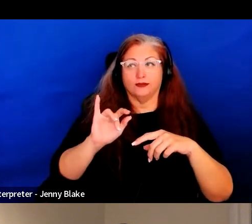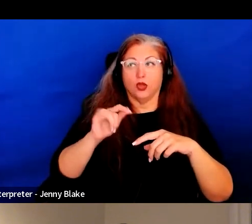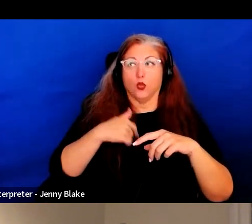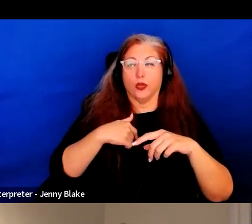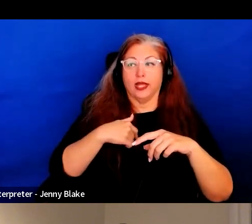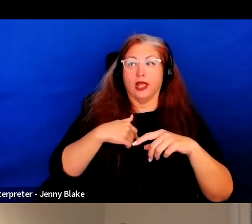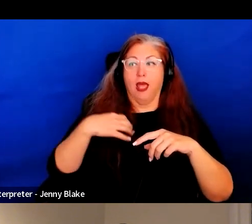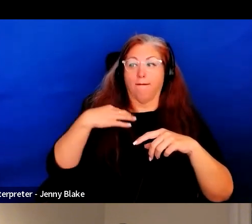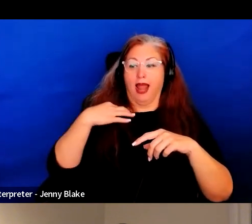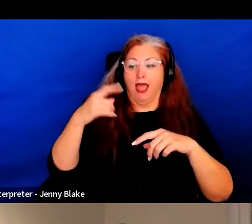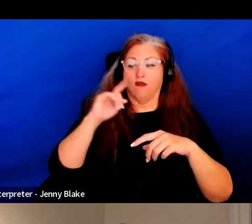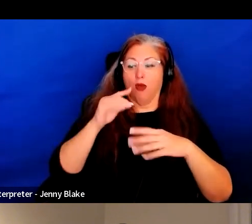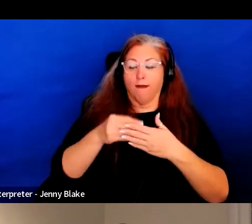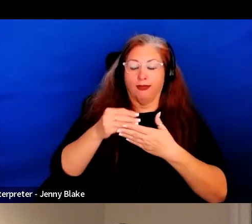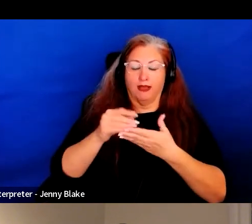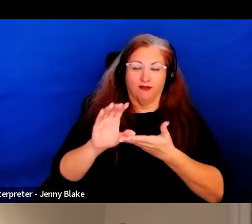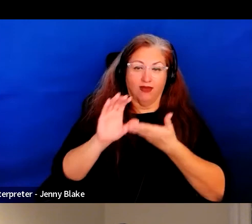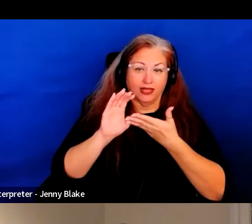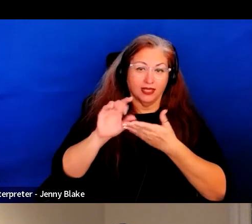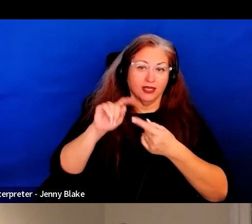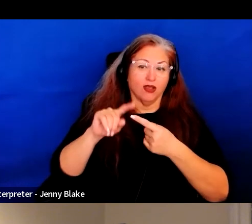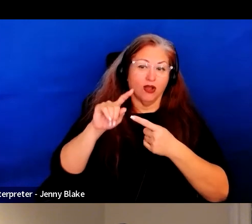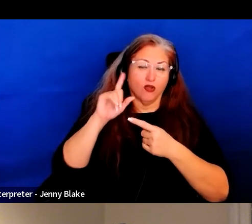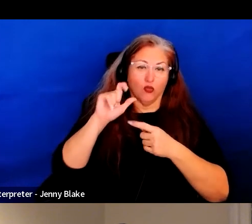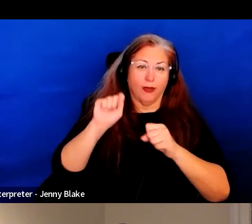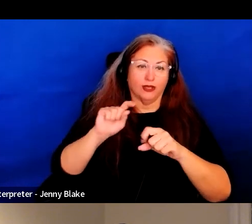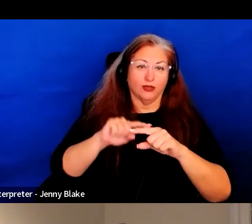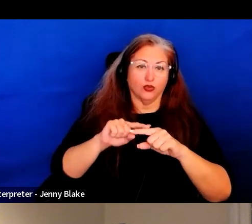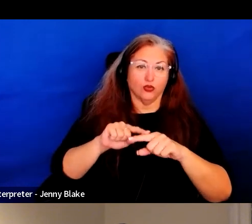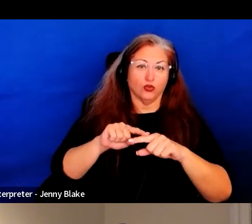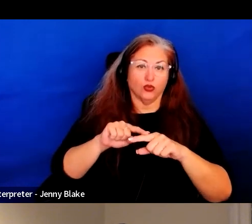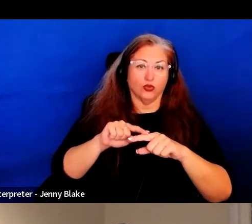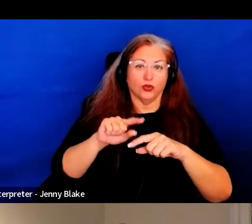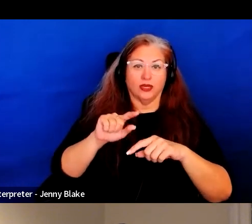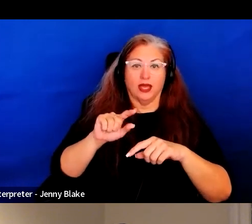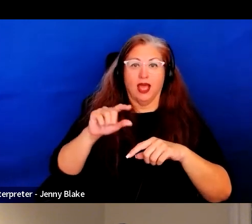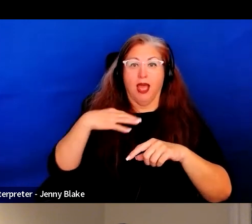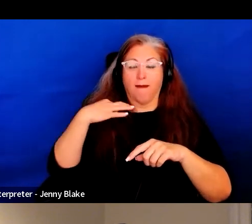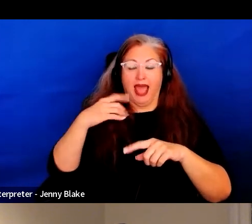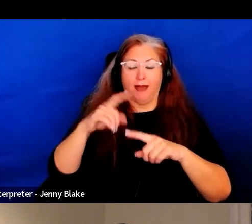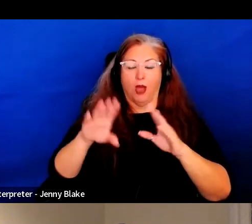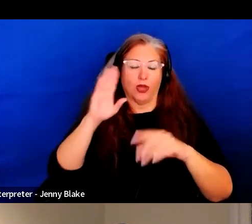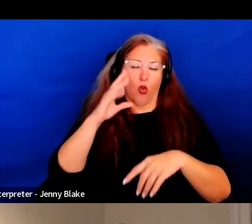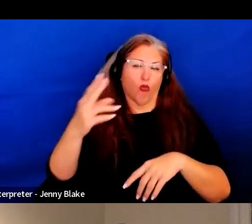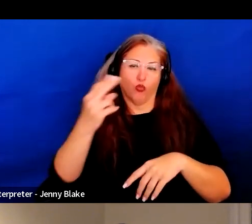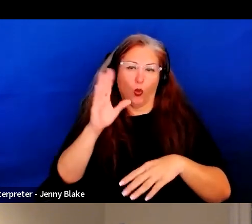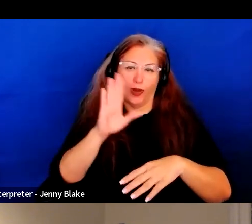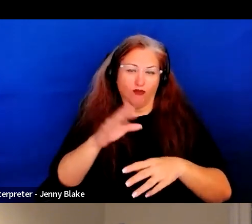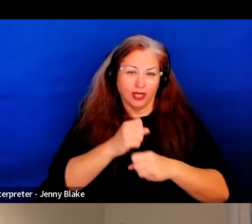would apply to public funding just for the sake of applying, but kind of knowing that we would never get it. But now we're at